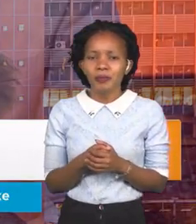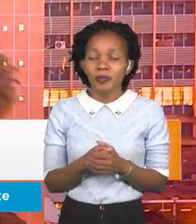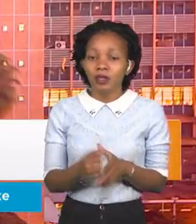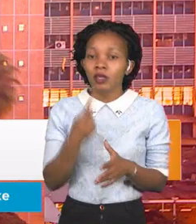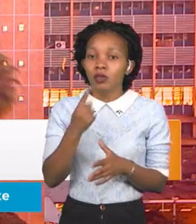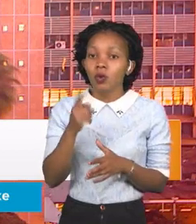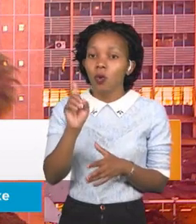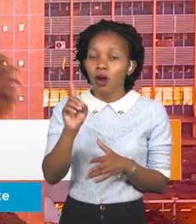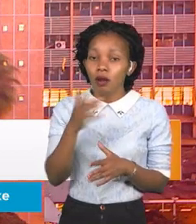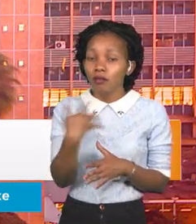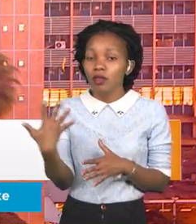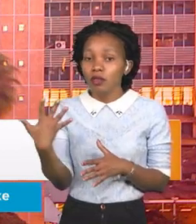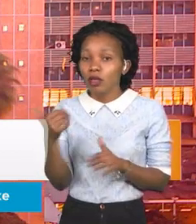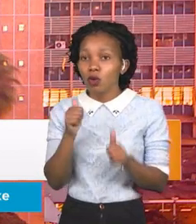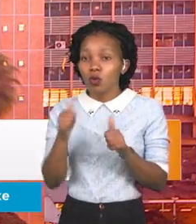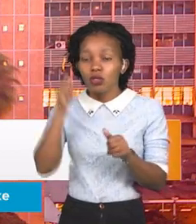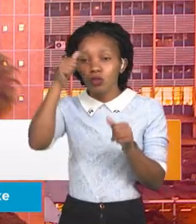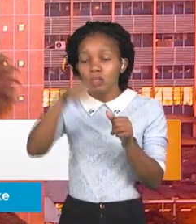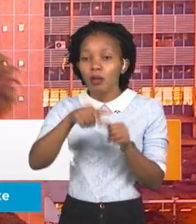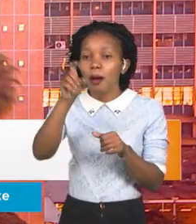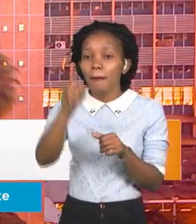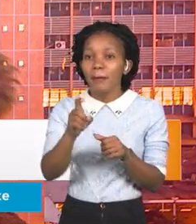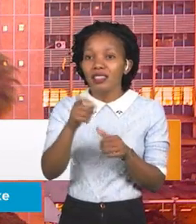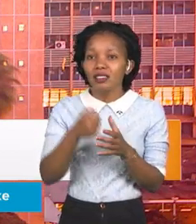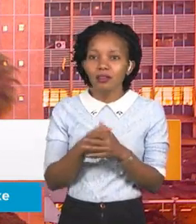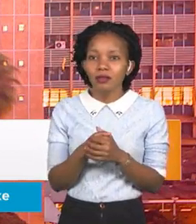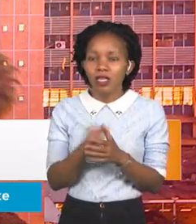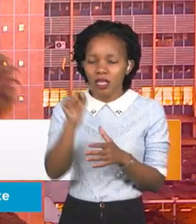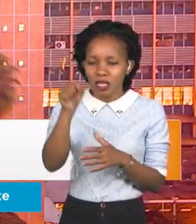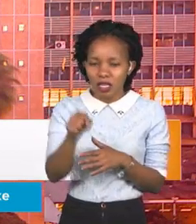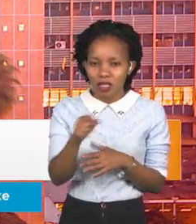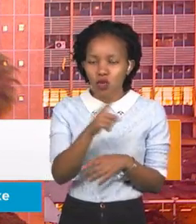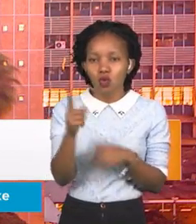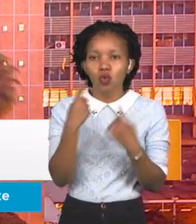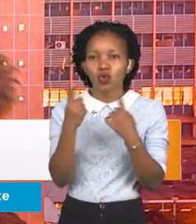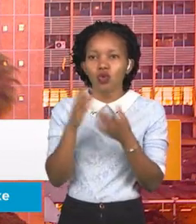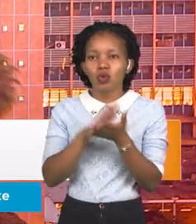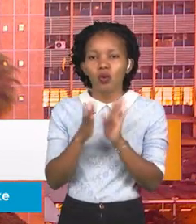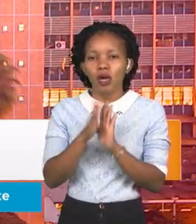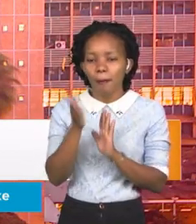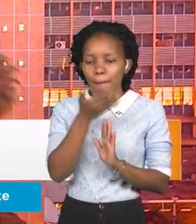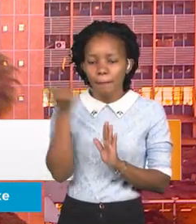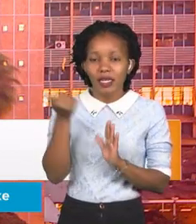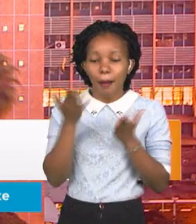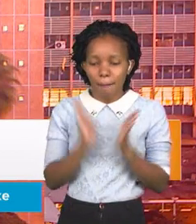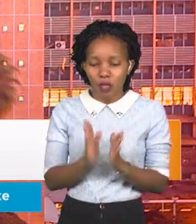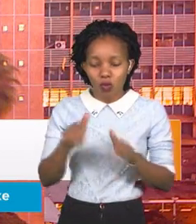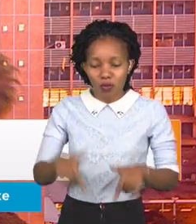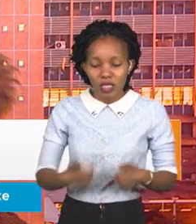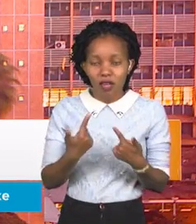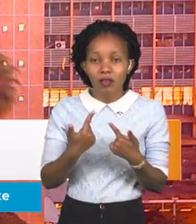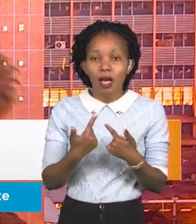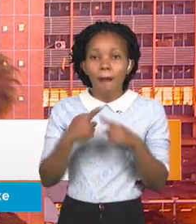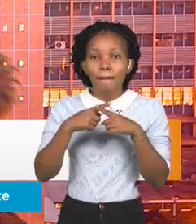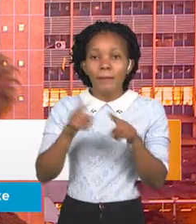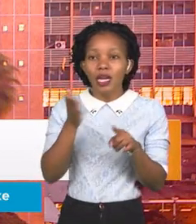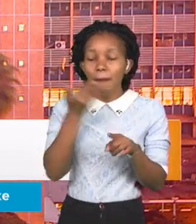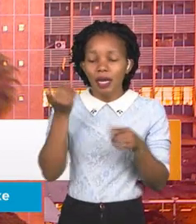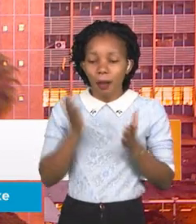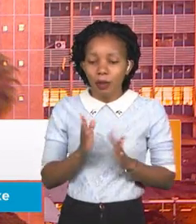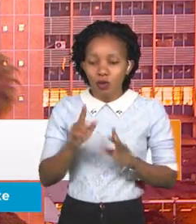So one of the things is for us to remember mm-hmm. that at the end of the day, yes, you're told to be a better version of yourself. Sure. But a better version of